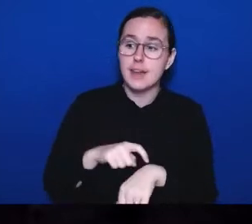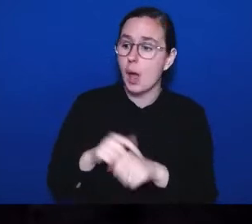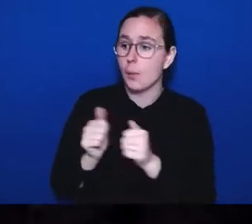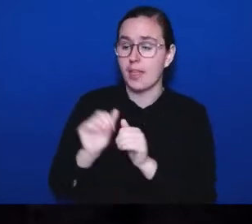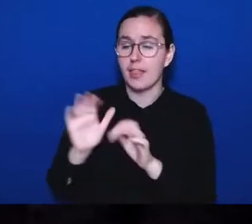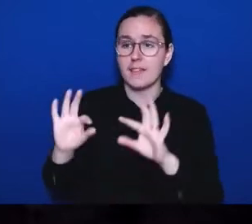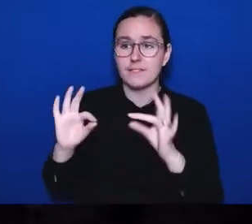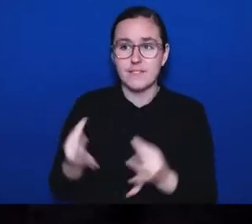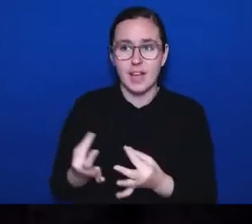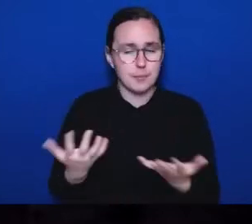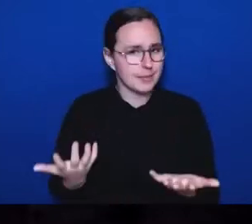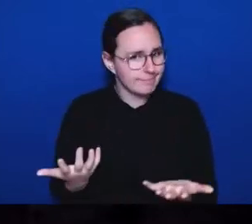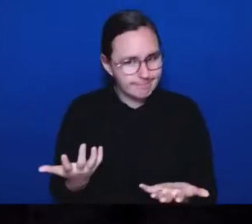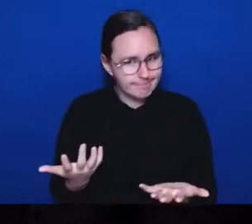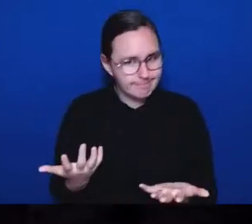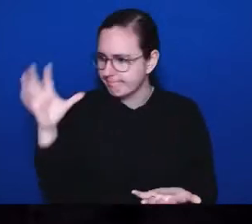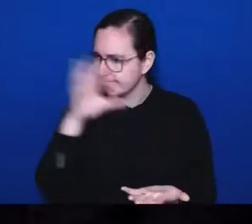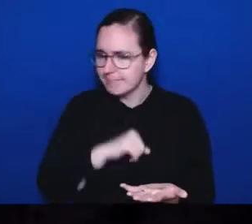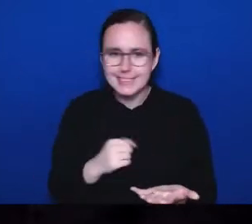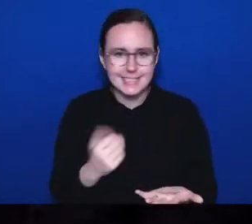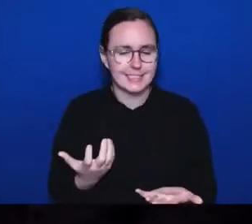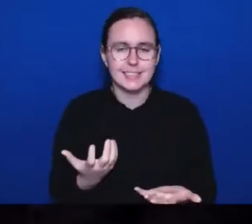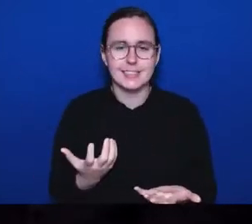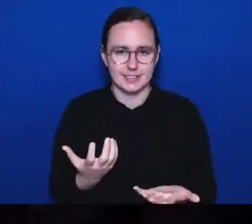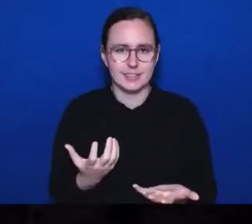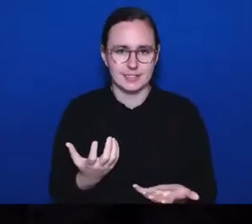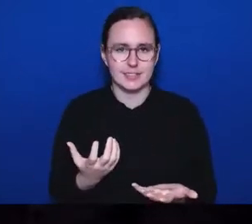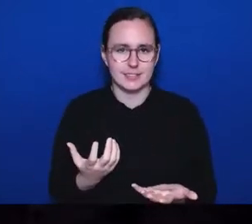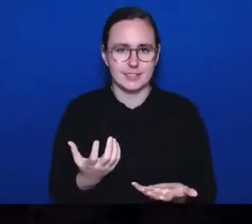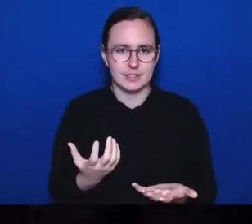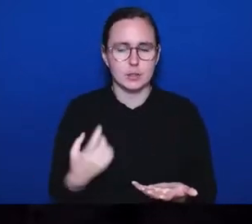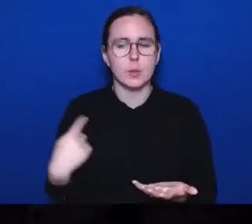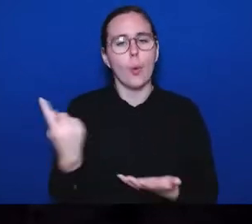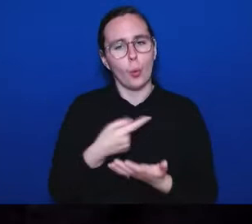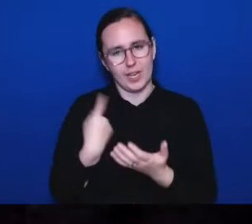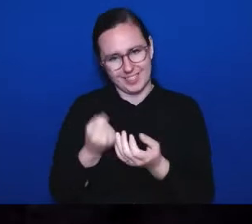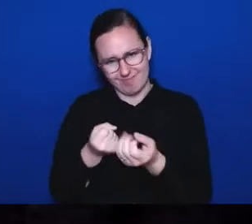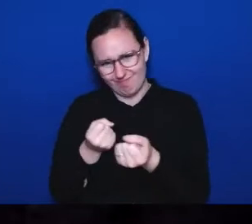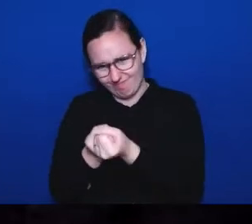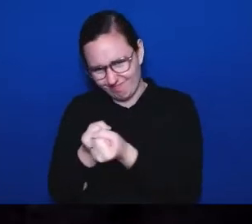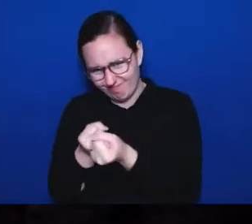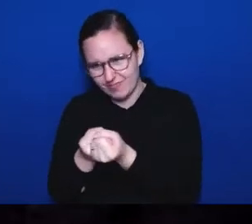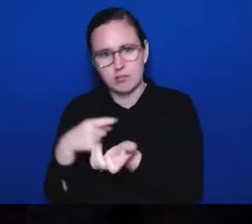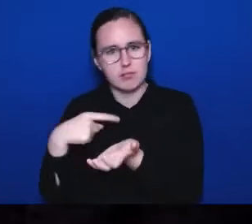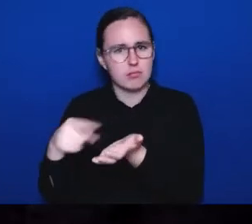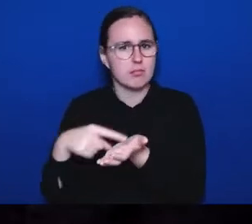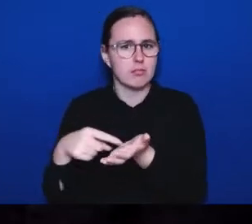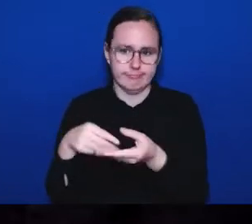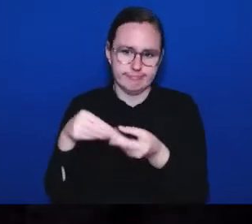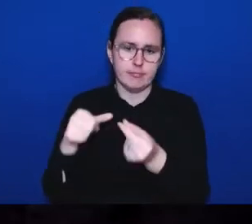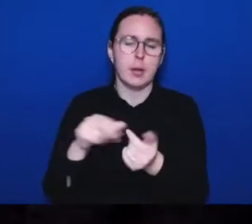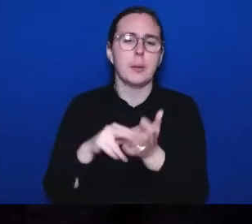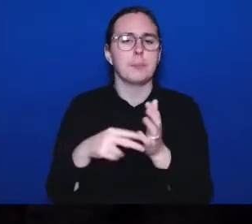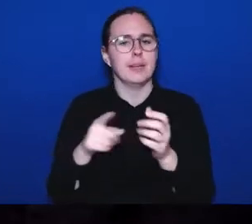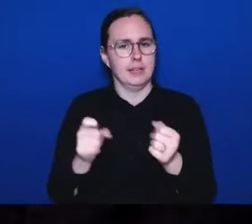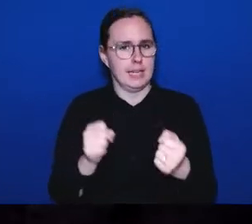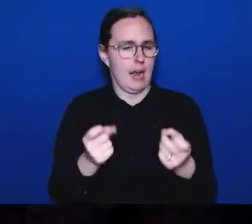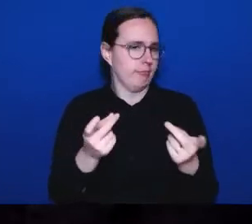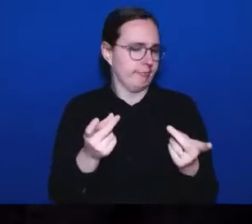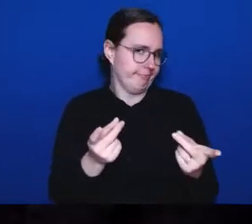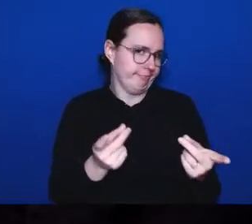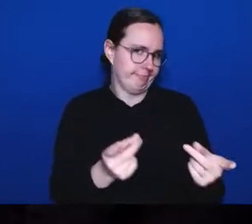existing family physicians on the ground. If we make their working conditions easier and the ability for them to be able to teach within